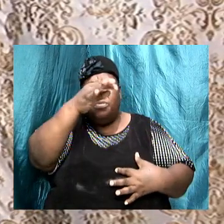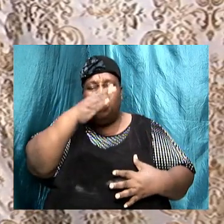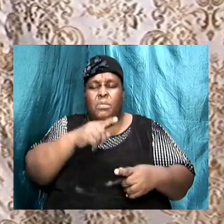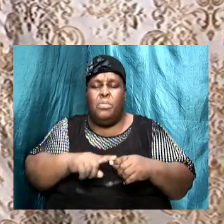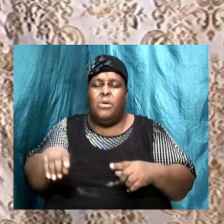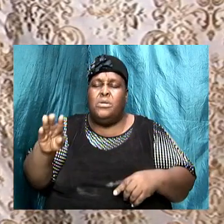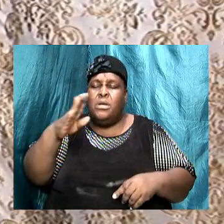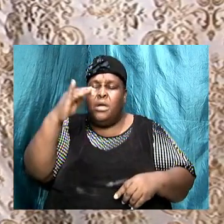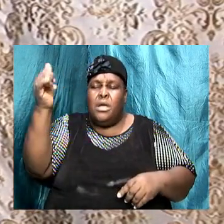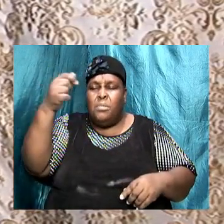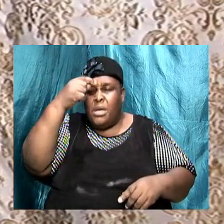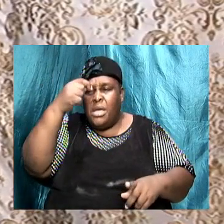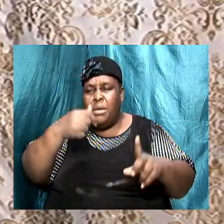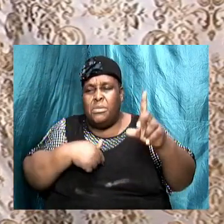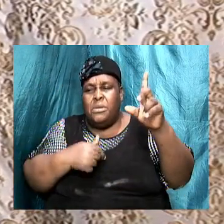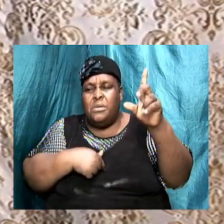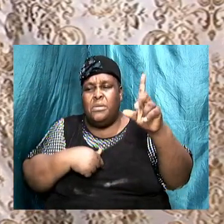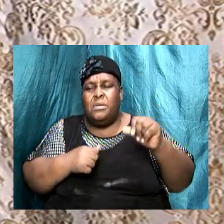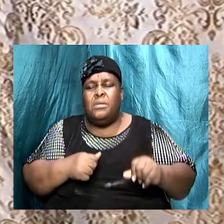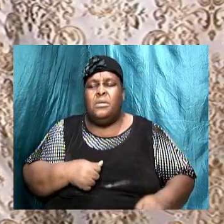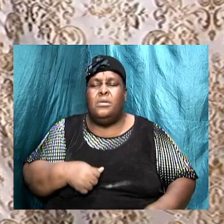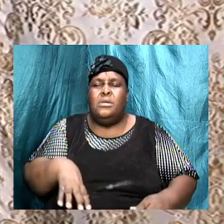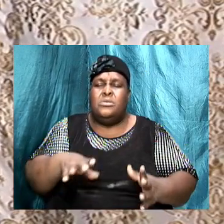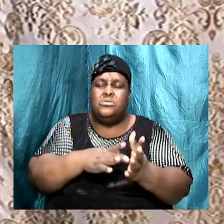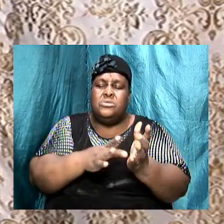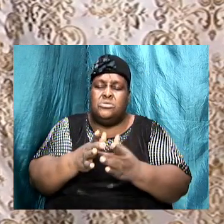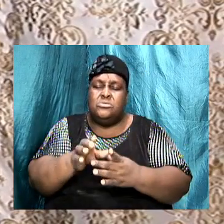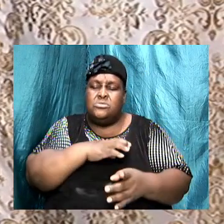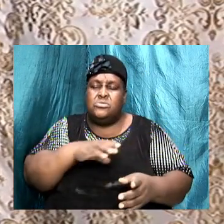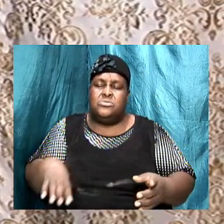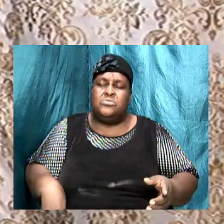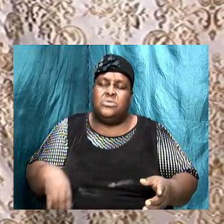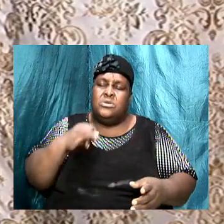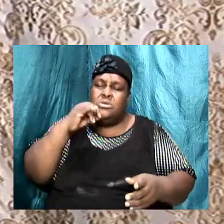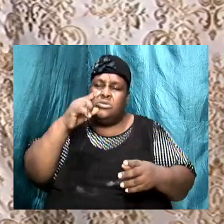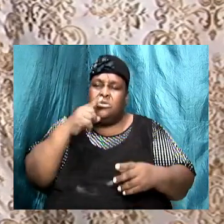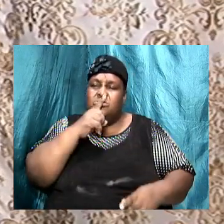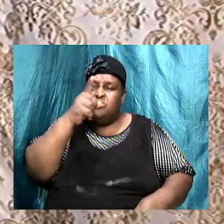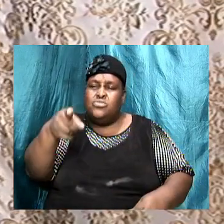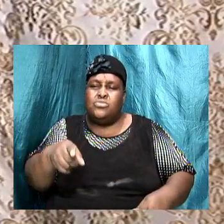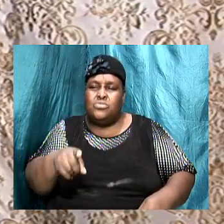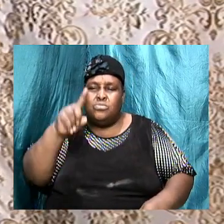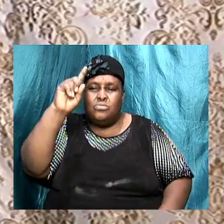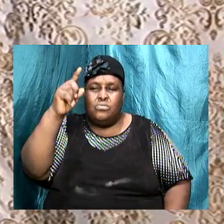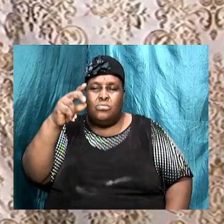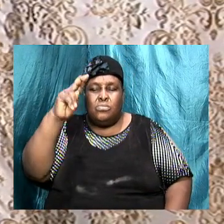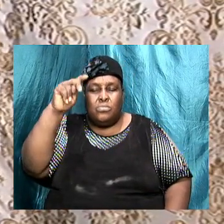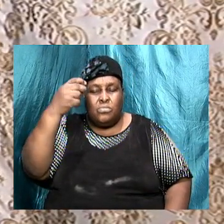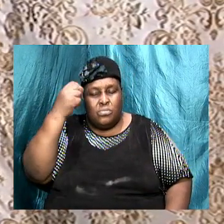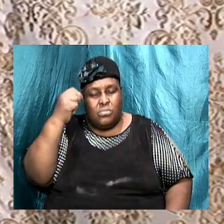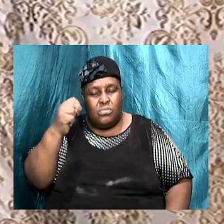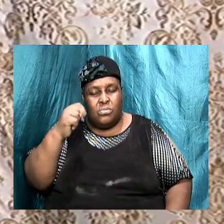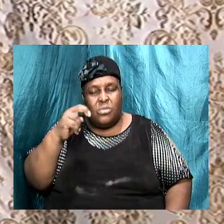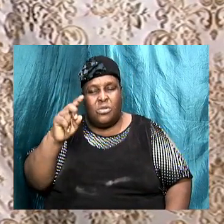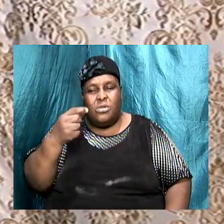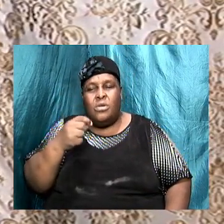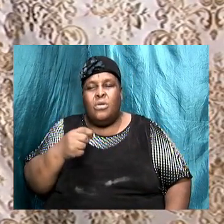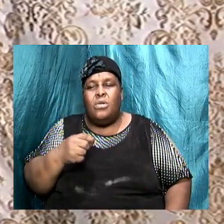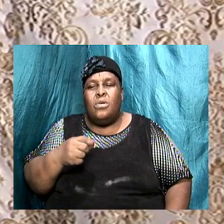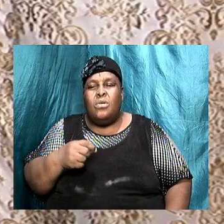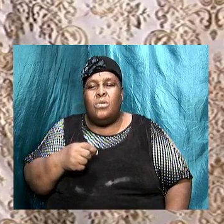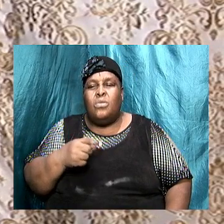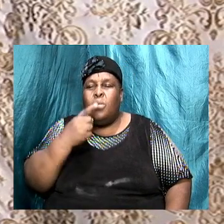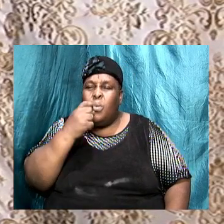know Jesus Christ, because Christ is truth. 1 John 2, verses 22, right? It says,